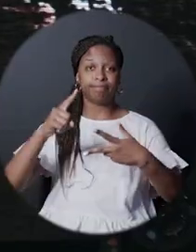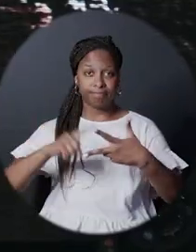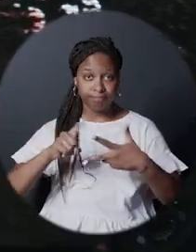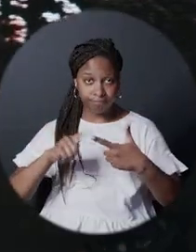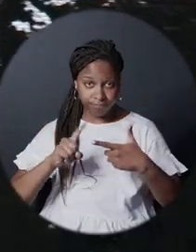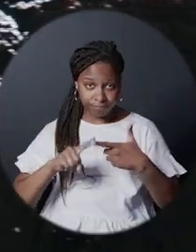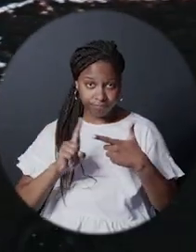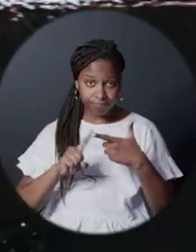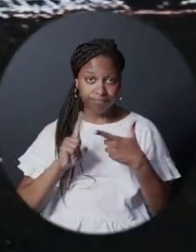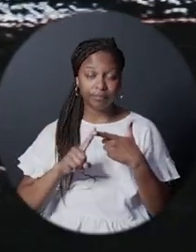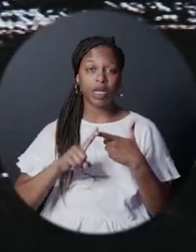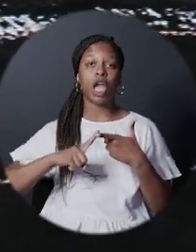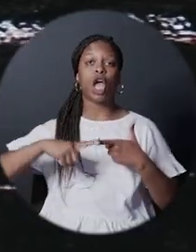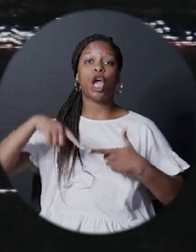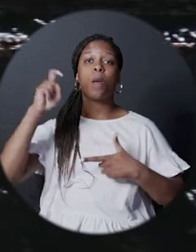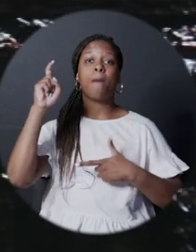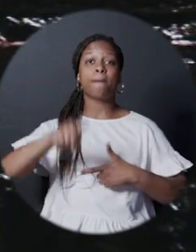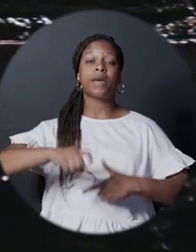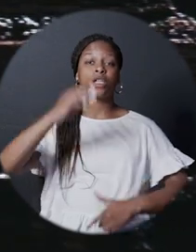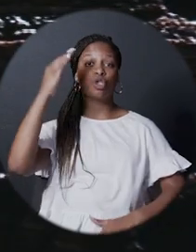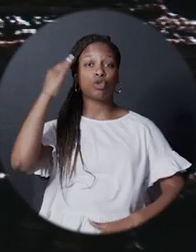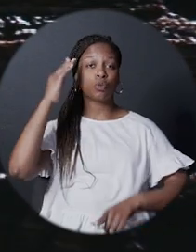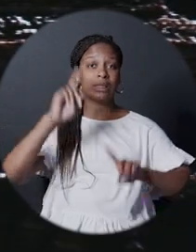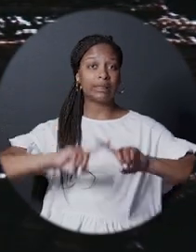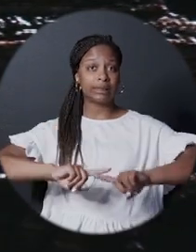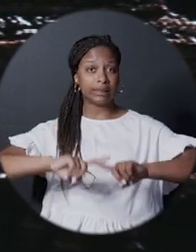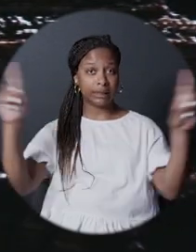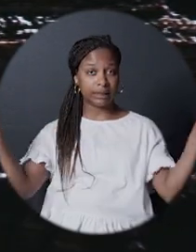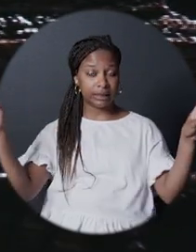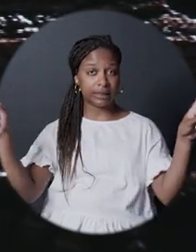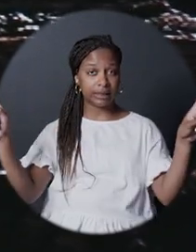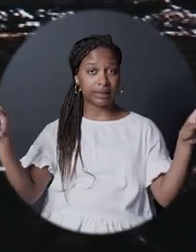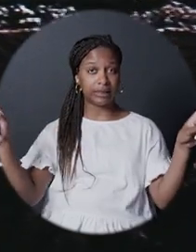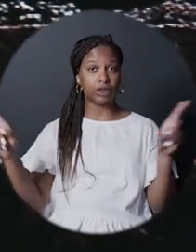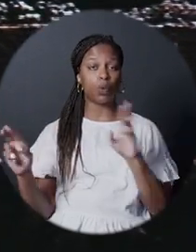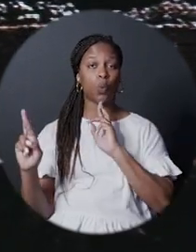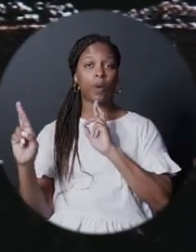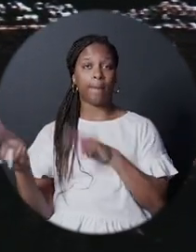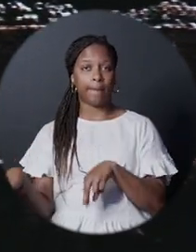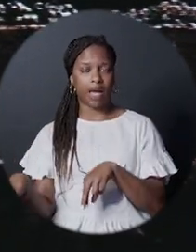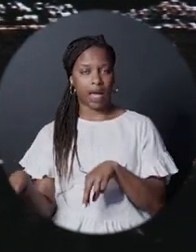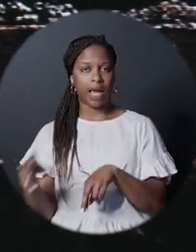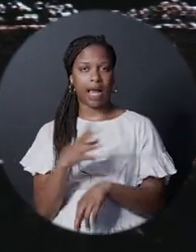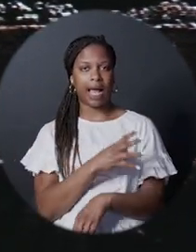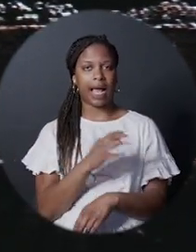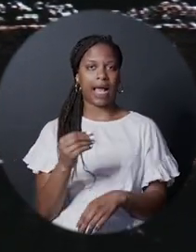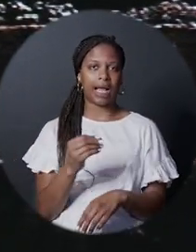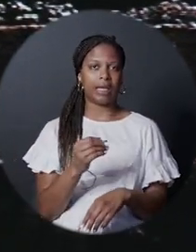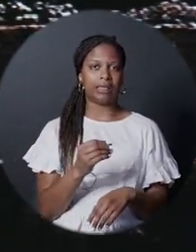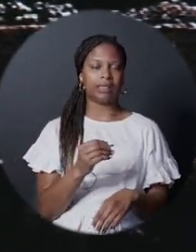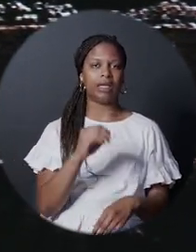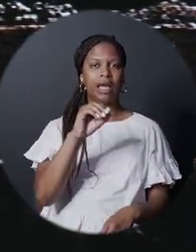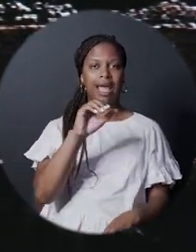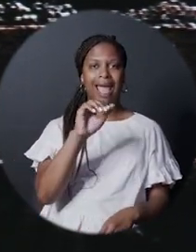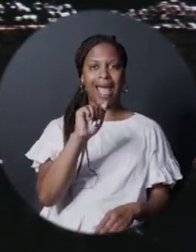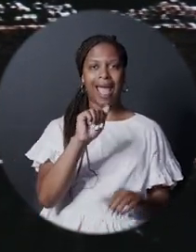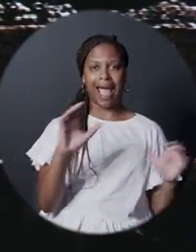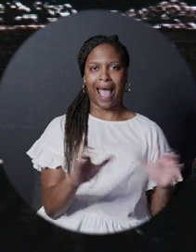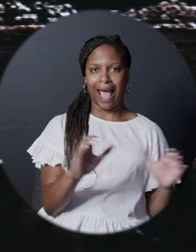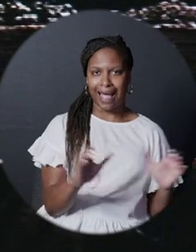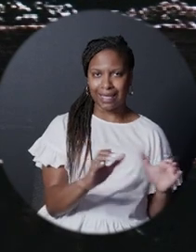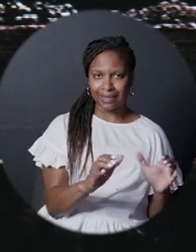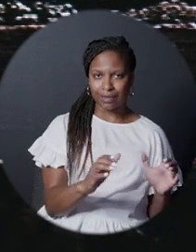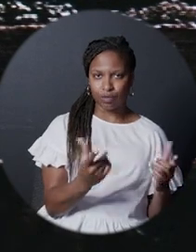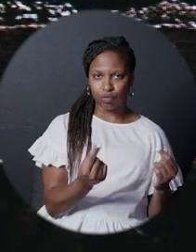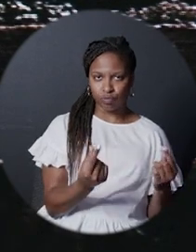pre-selected. Here is another thing you must know. You must know the difference between responding and